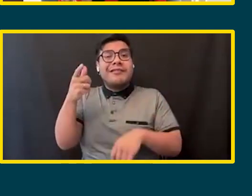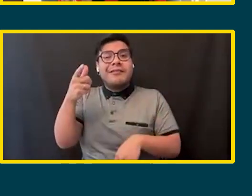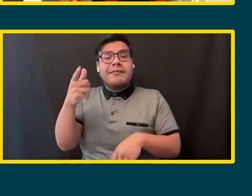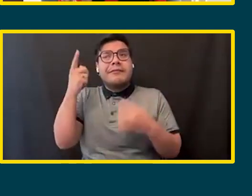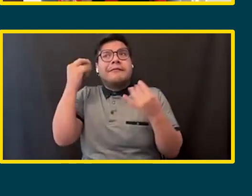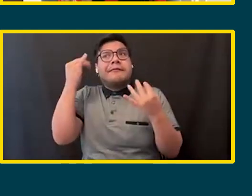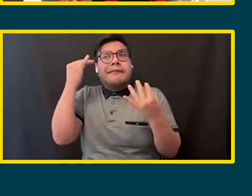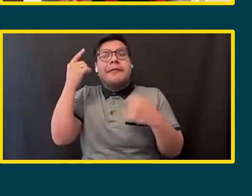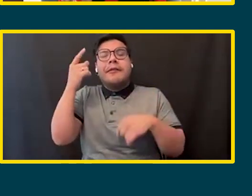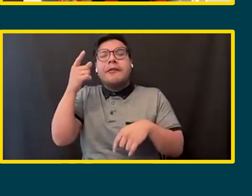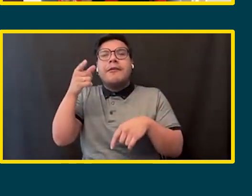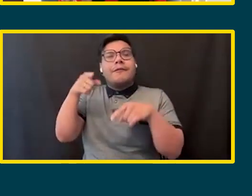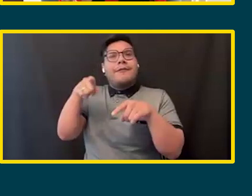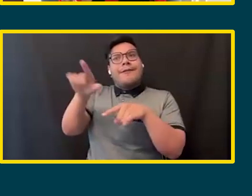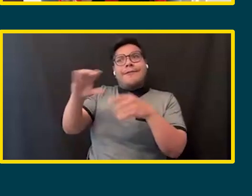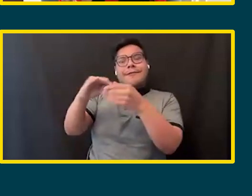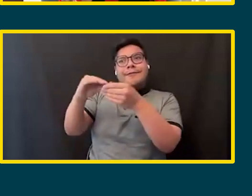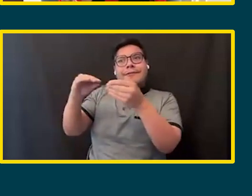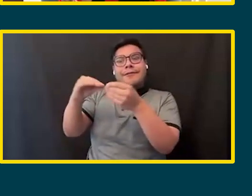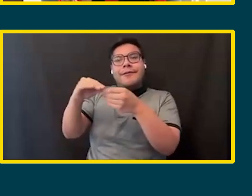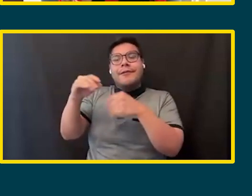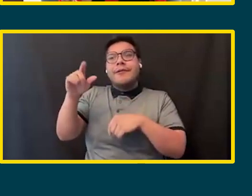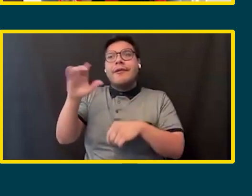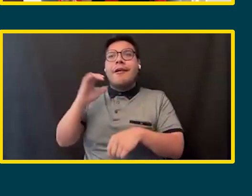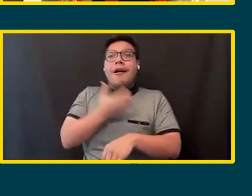thoughts when you were doing our